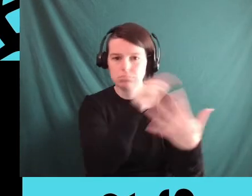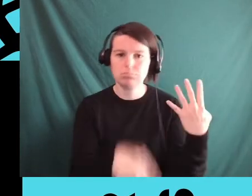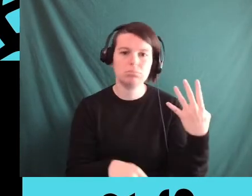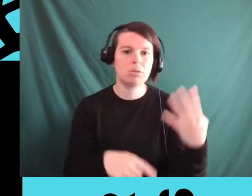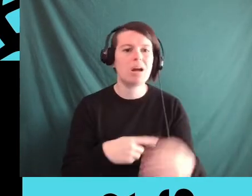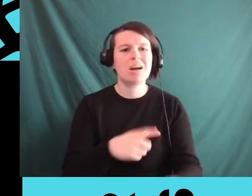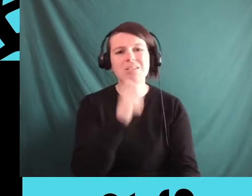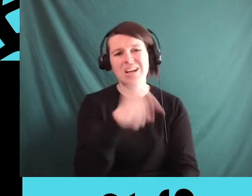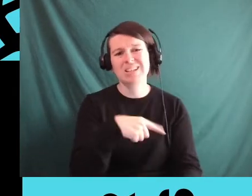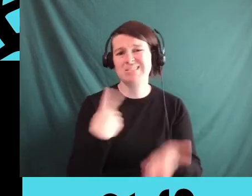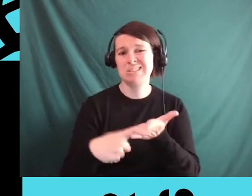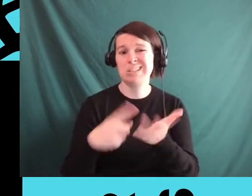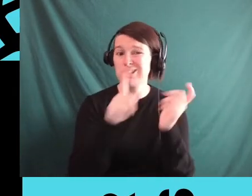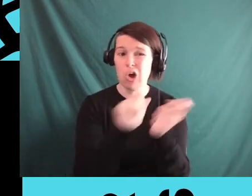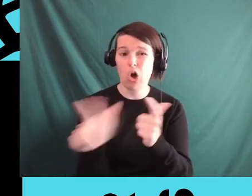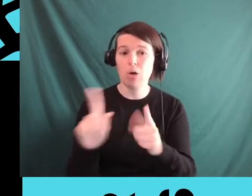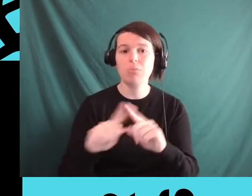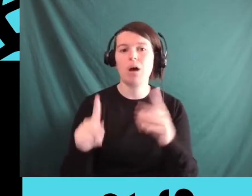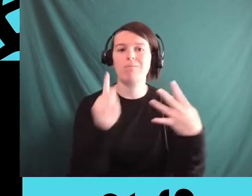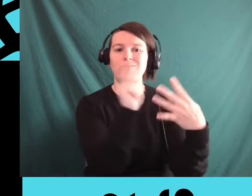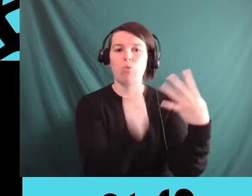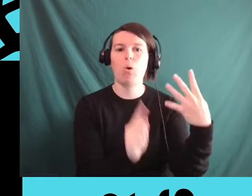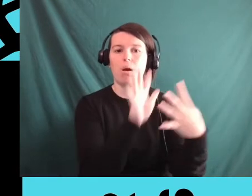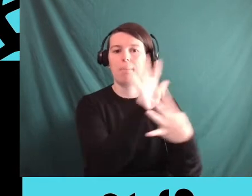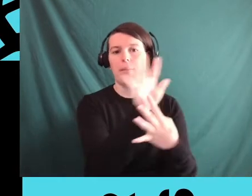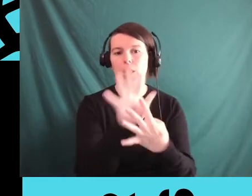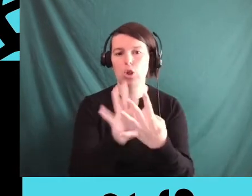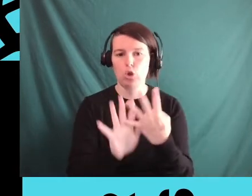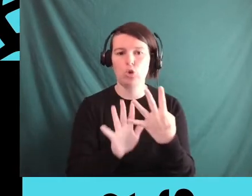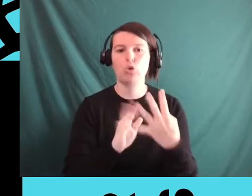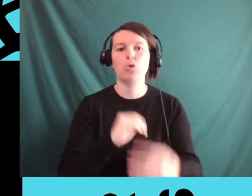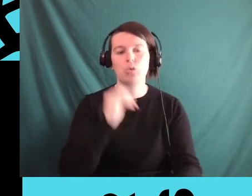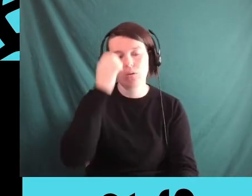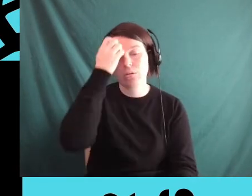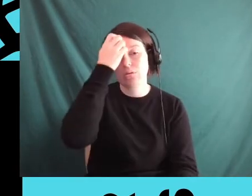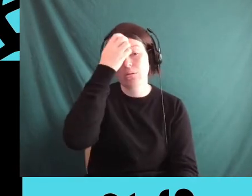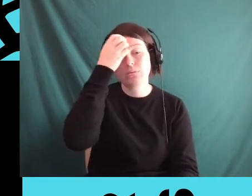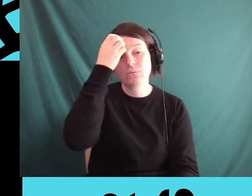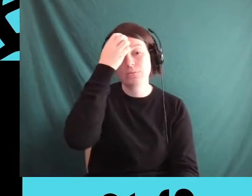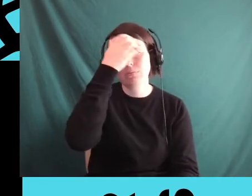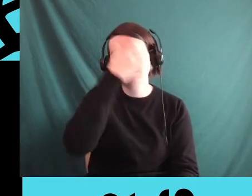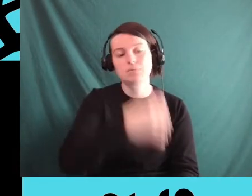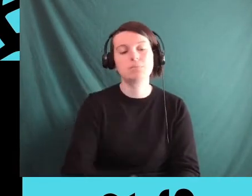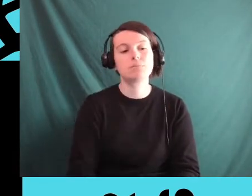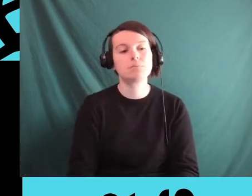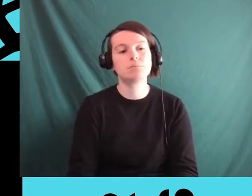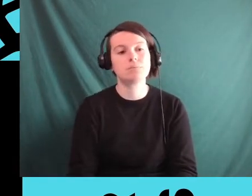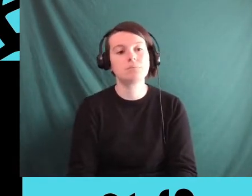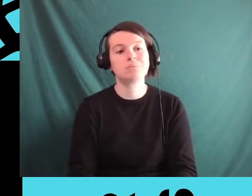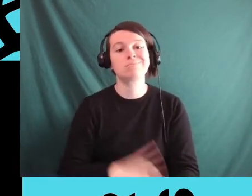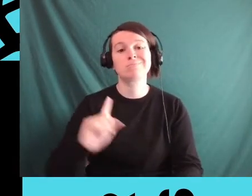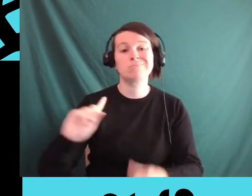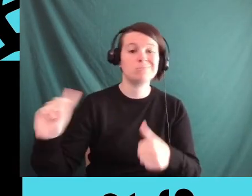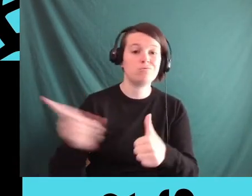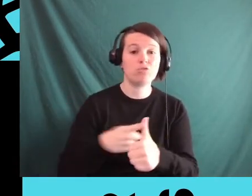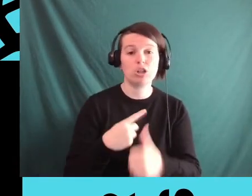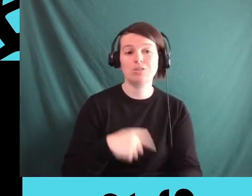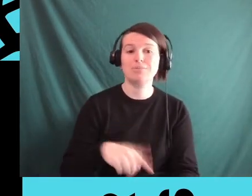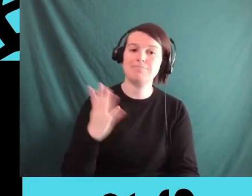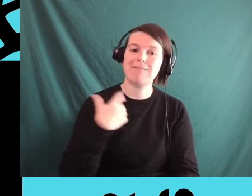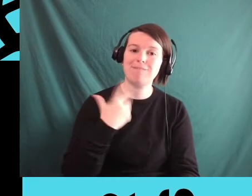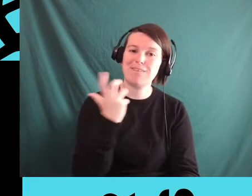going to go through them all, but here's 4 popular brands that make excellent binders. So the first one is my